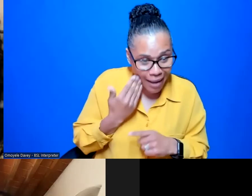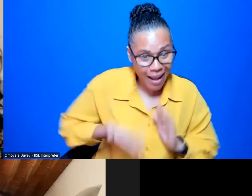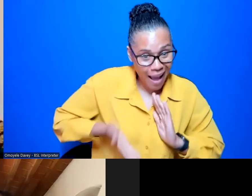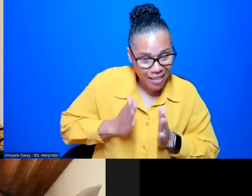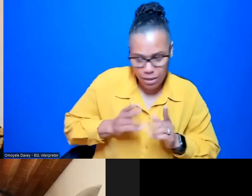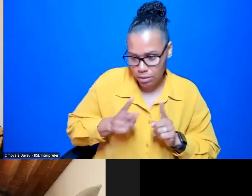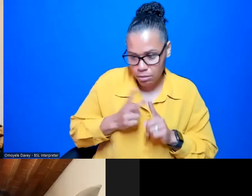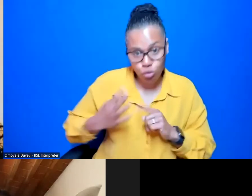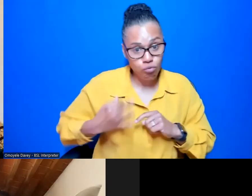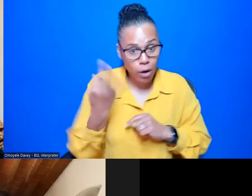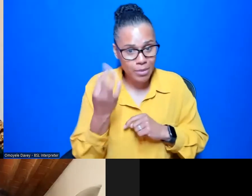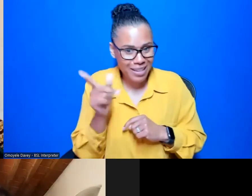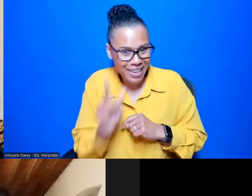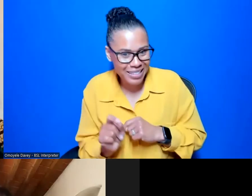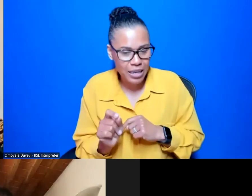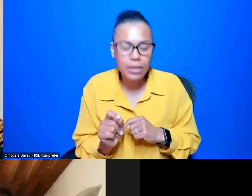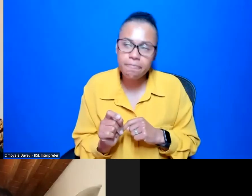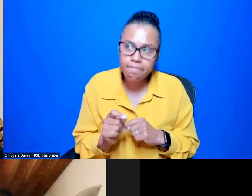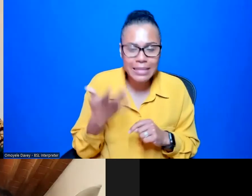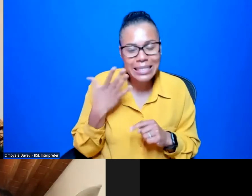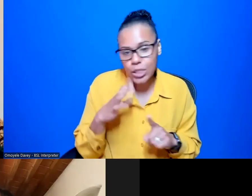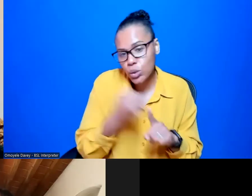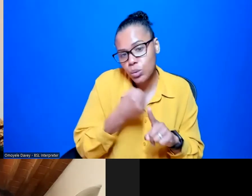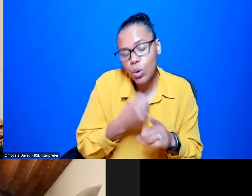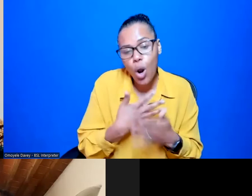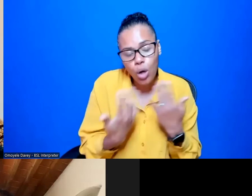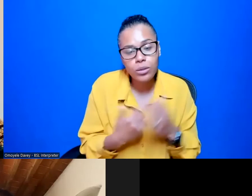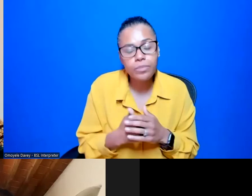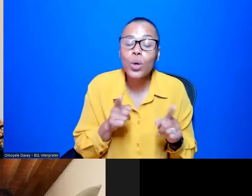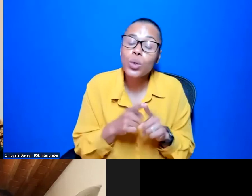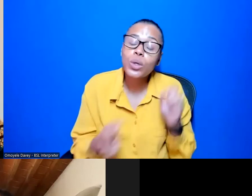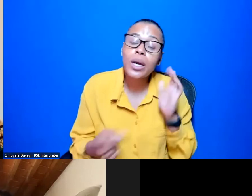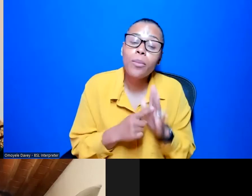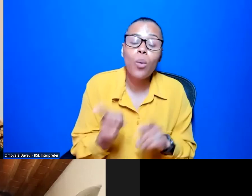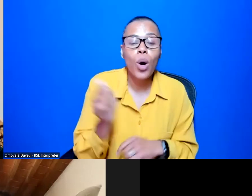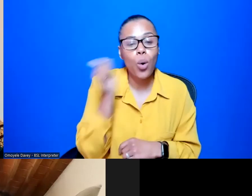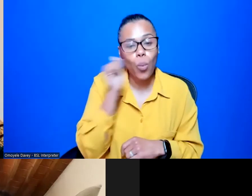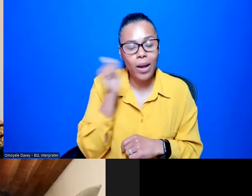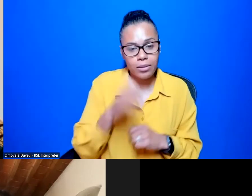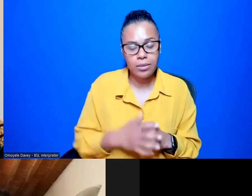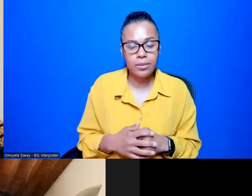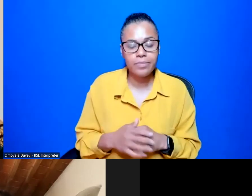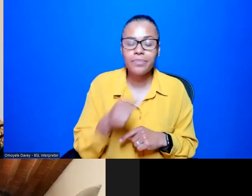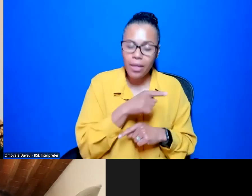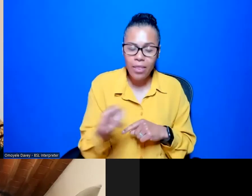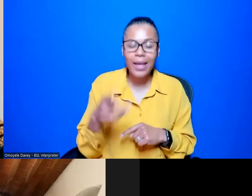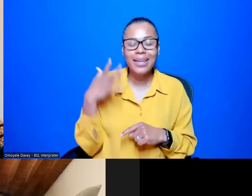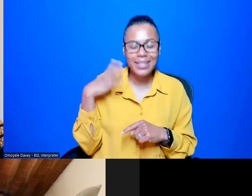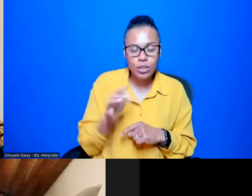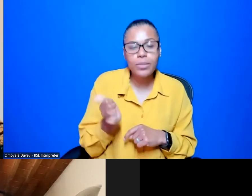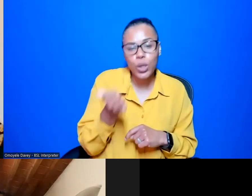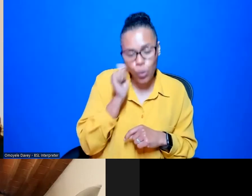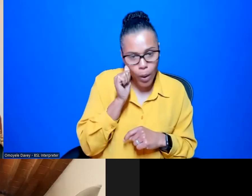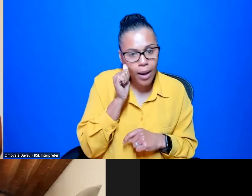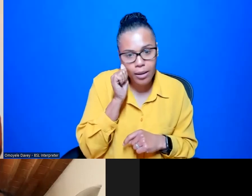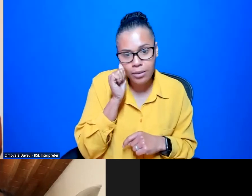have to change it. I think it's a question of awareness as well. You have to be aware. They have to be aware to say that it's not